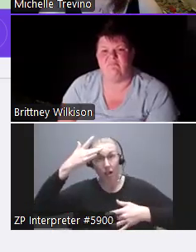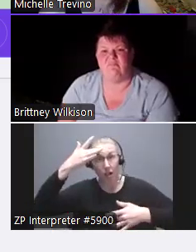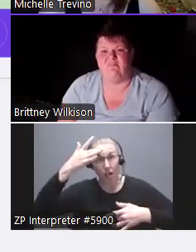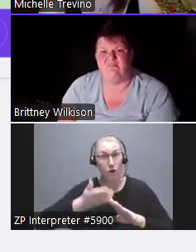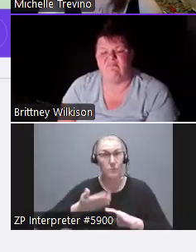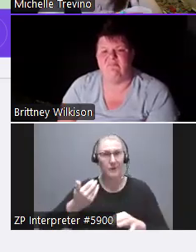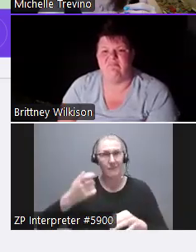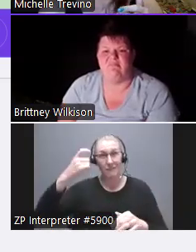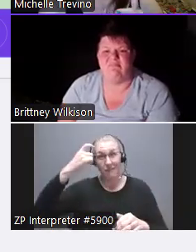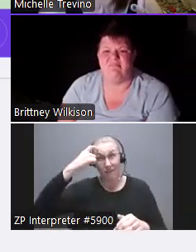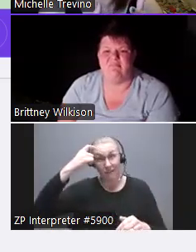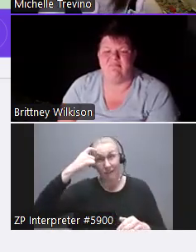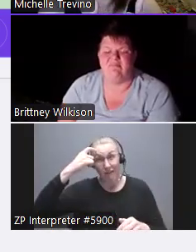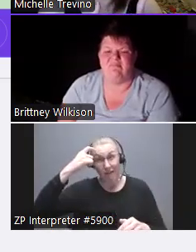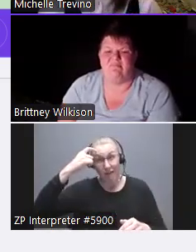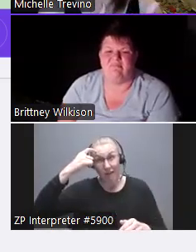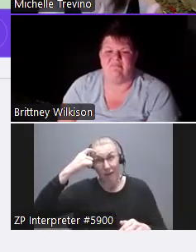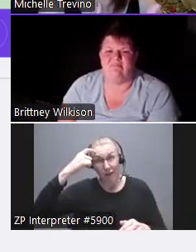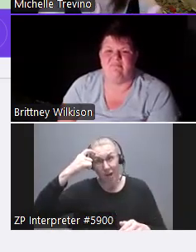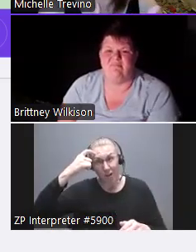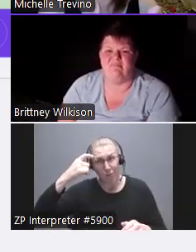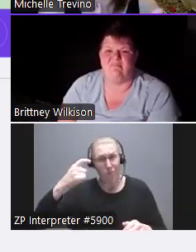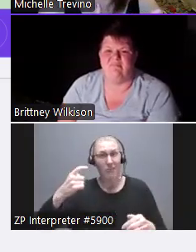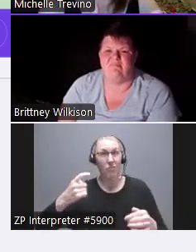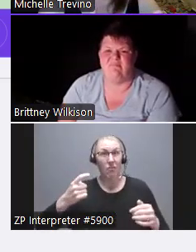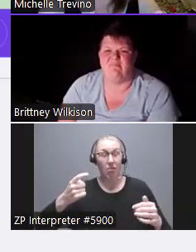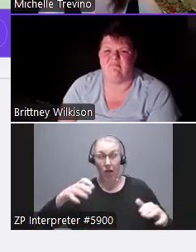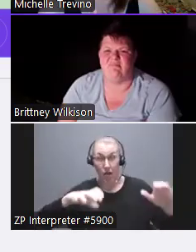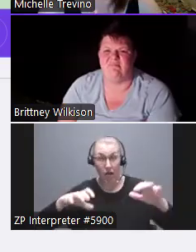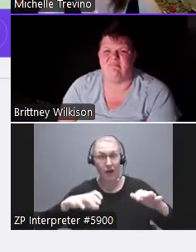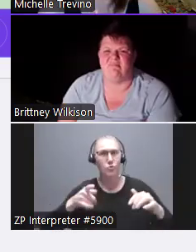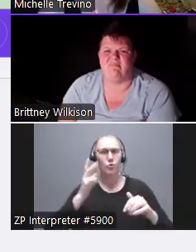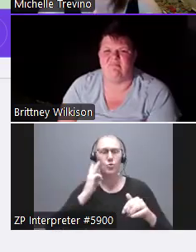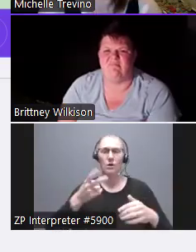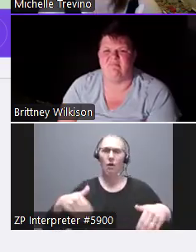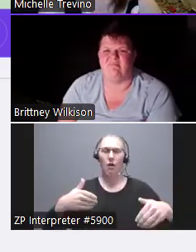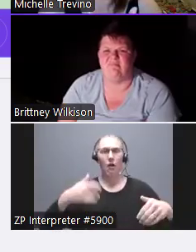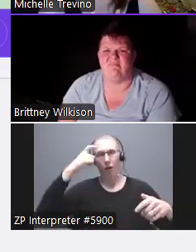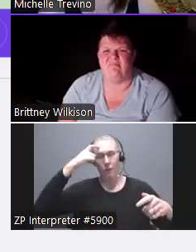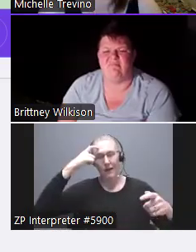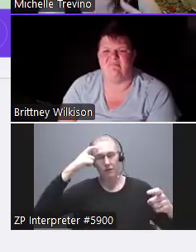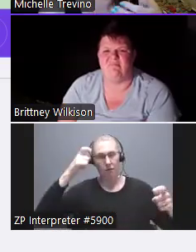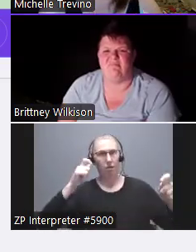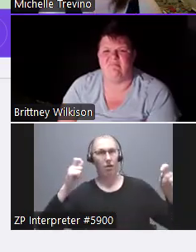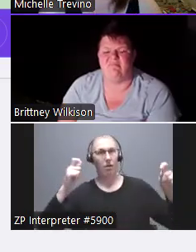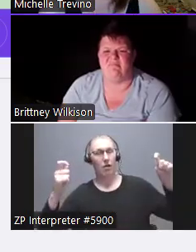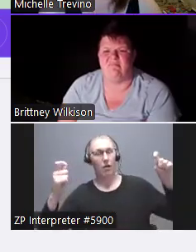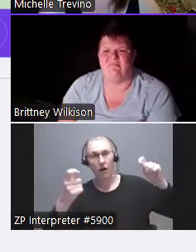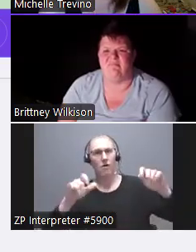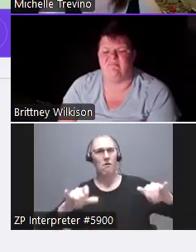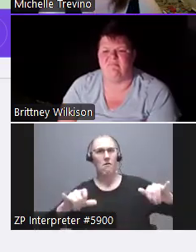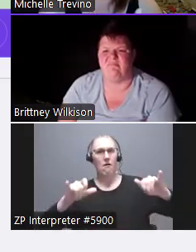fog, within 6 weeks, you see a huge shift in that. You also see